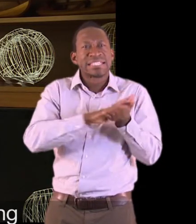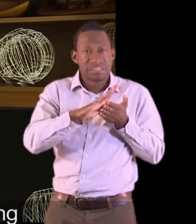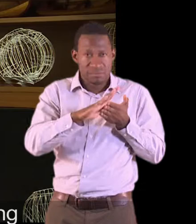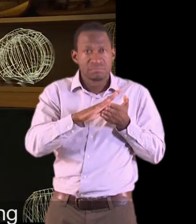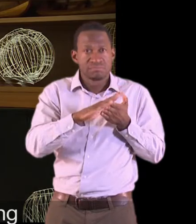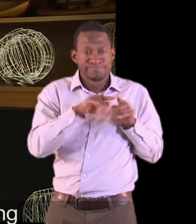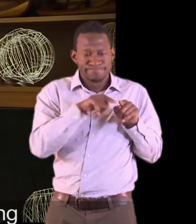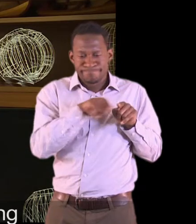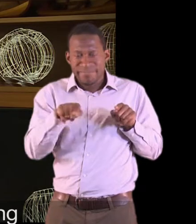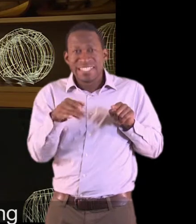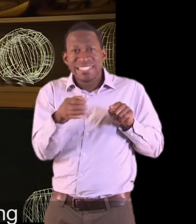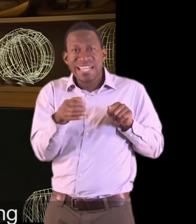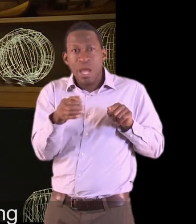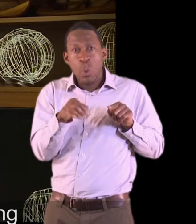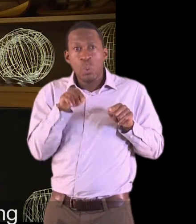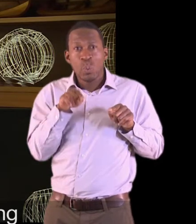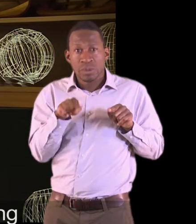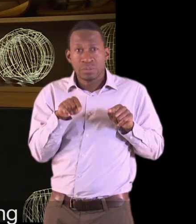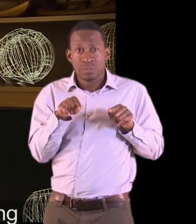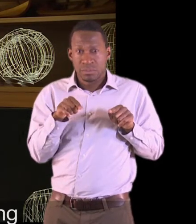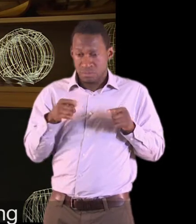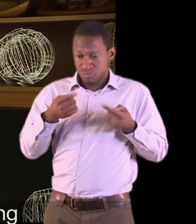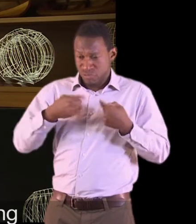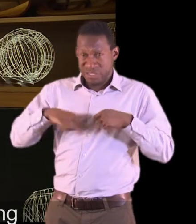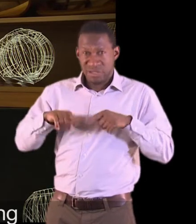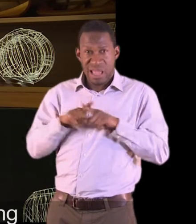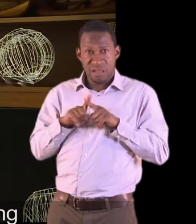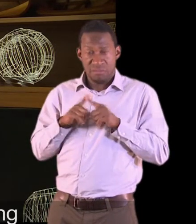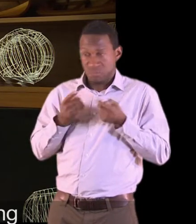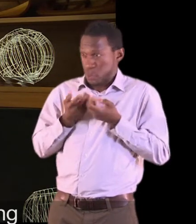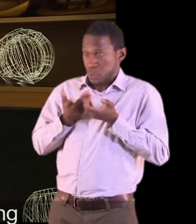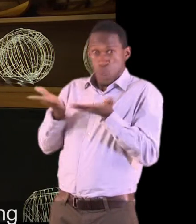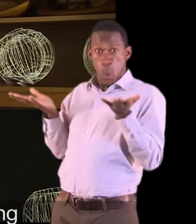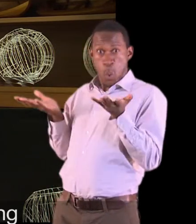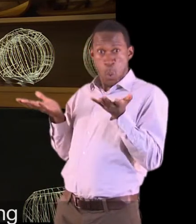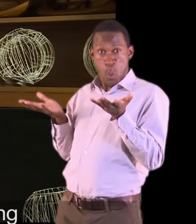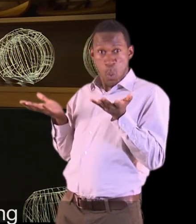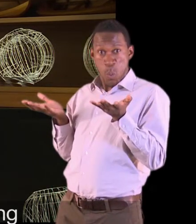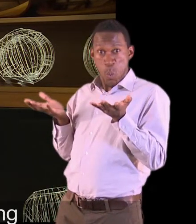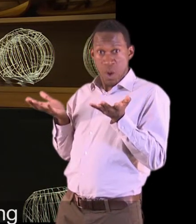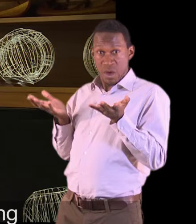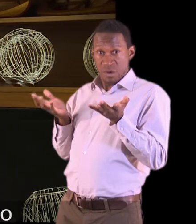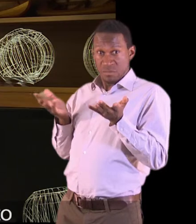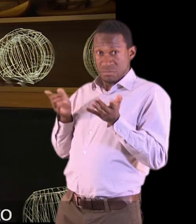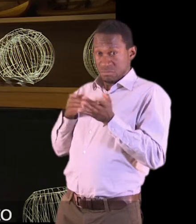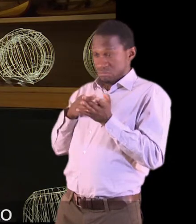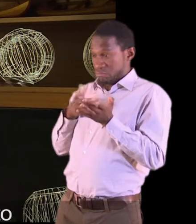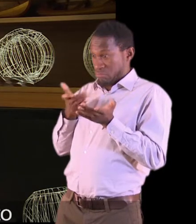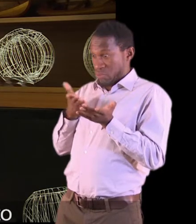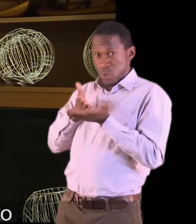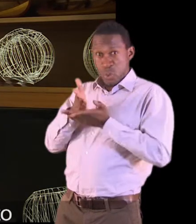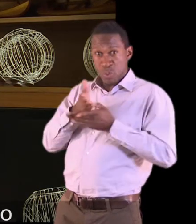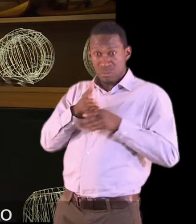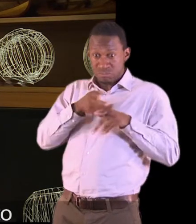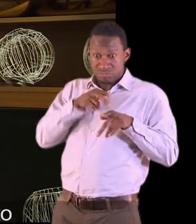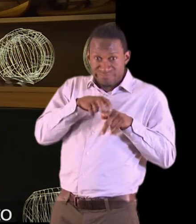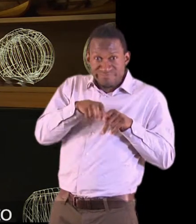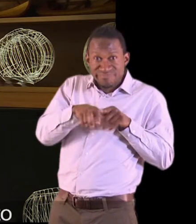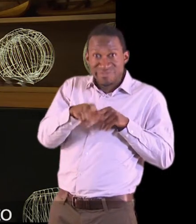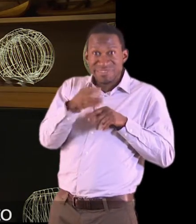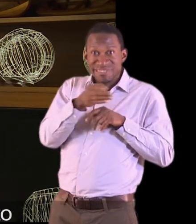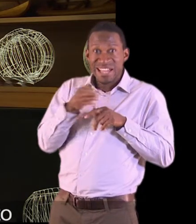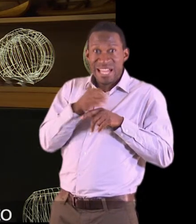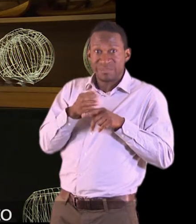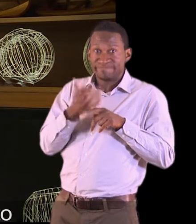on the main road, going from Hursley into town. Sometimes we had to walk